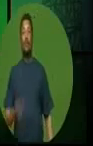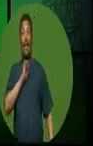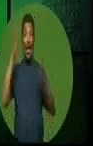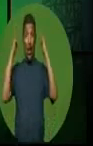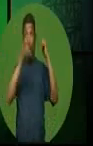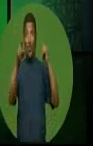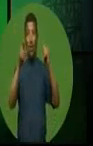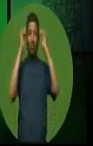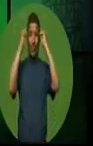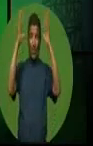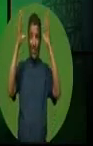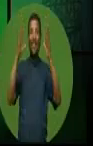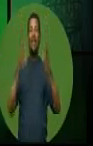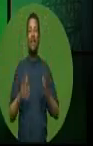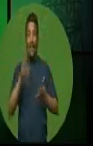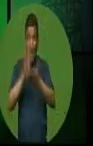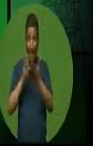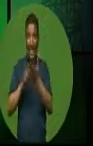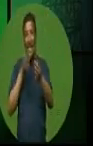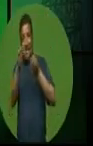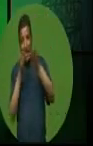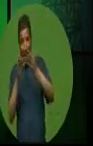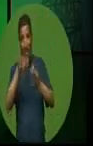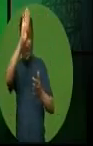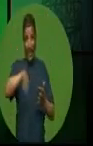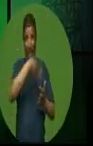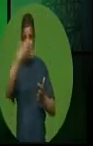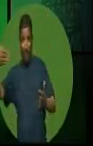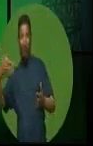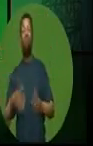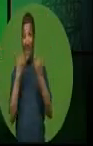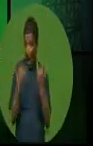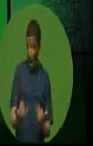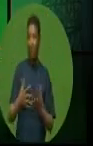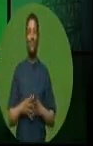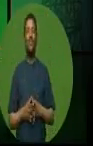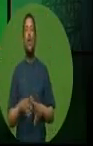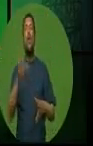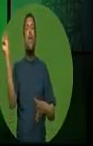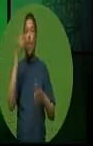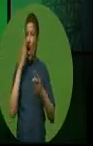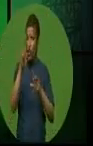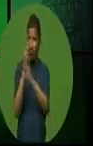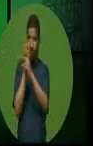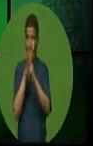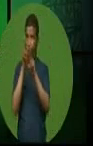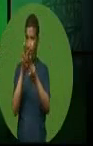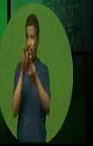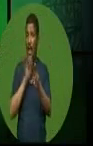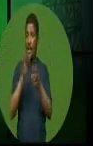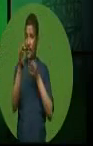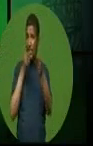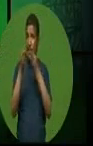I hope you've enjoyed reading and describing the graph. Now, watch carefully as I describe